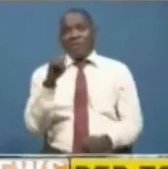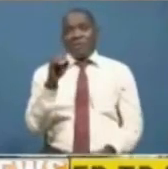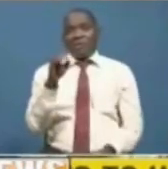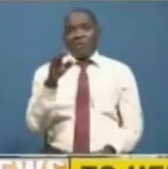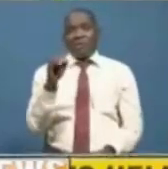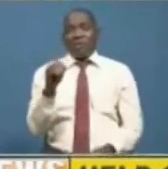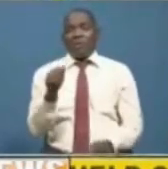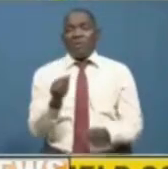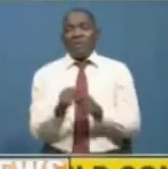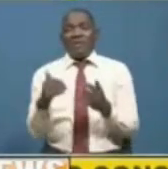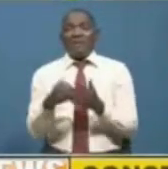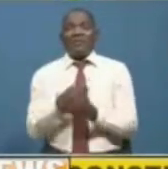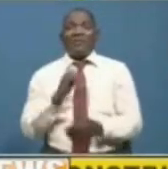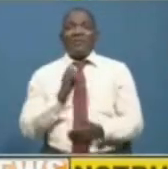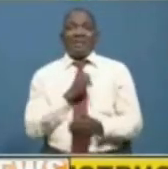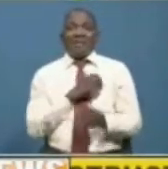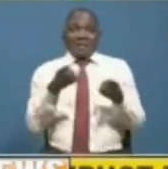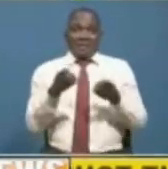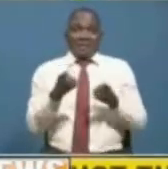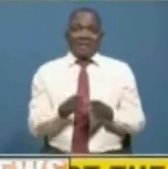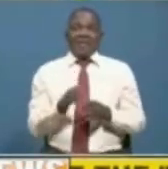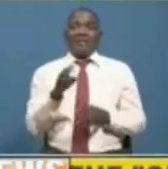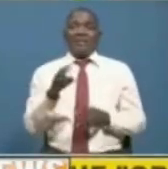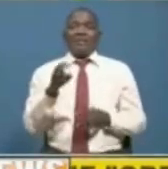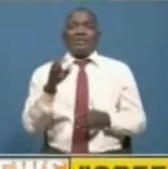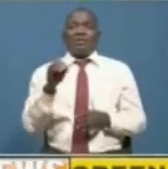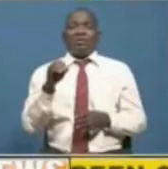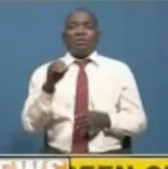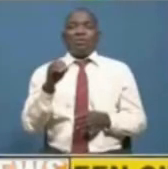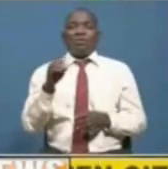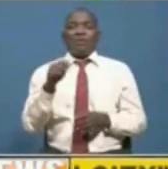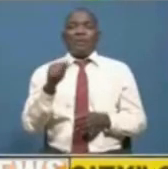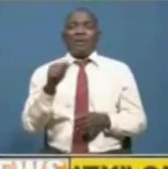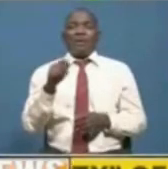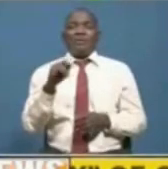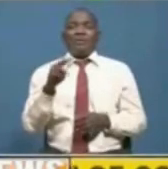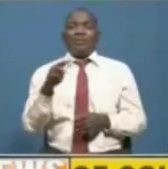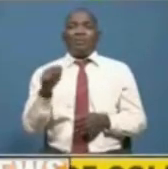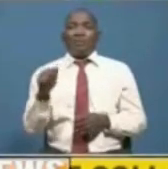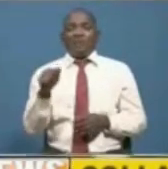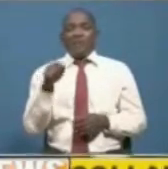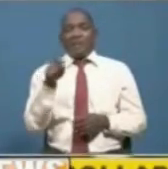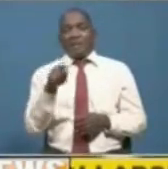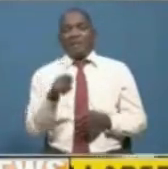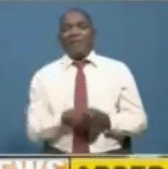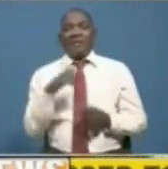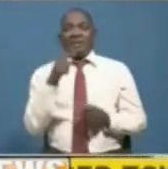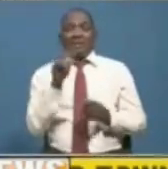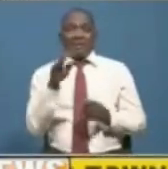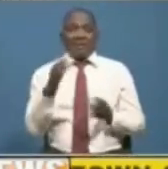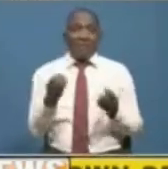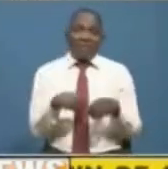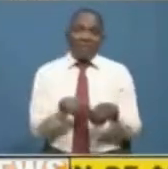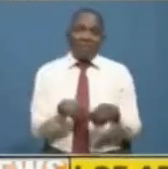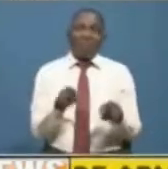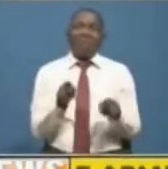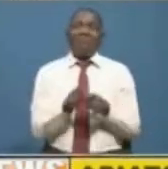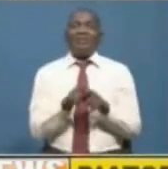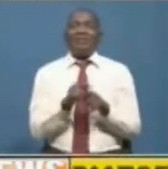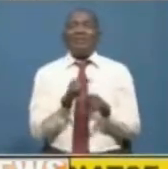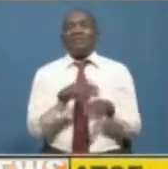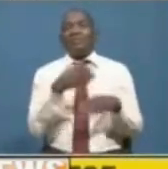where the new executive director, COP Mrs. Mami Tiwa Adodankwa, said her office has